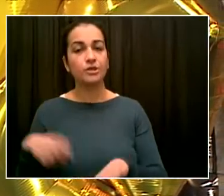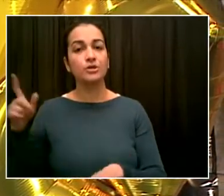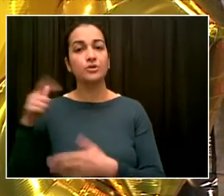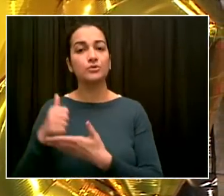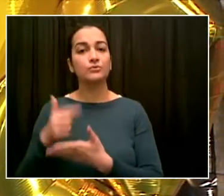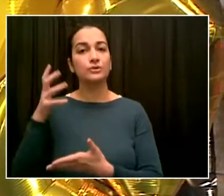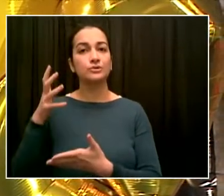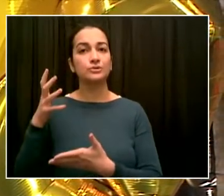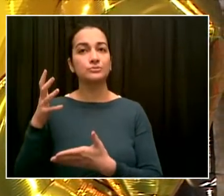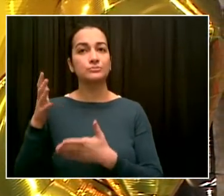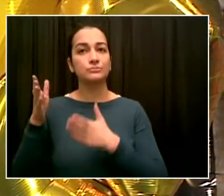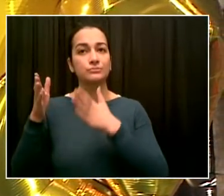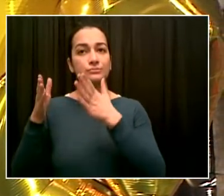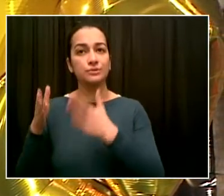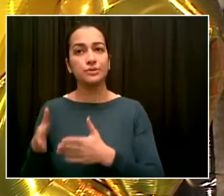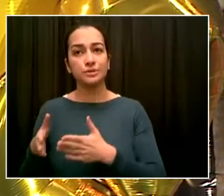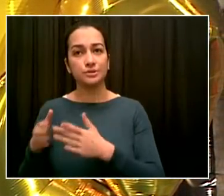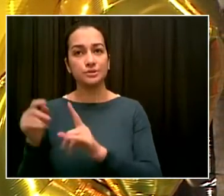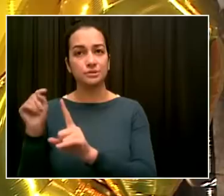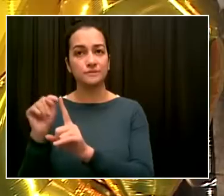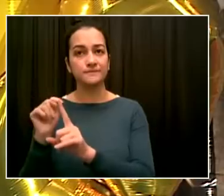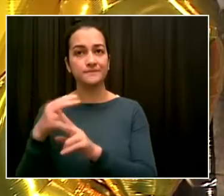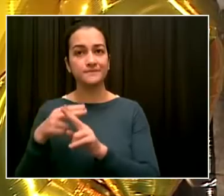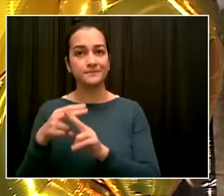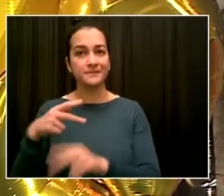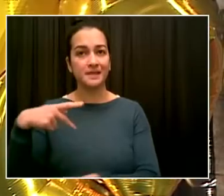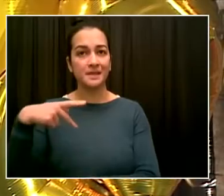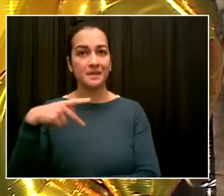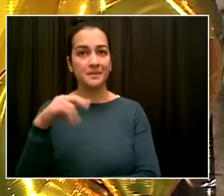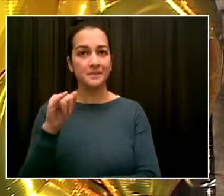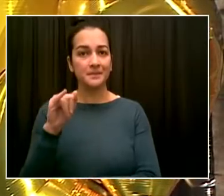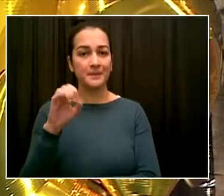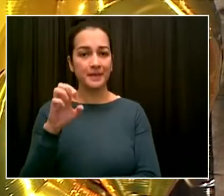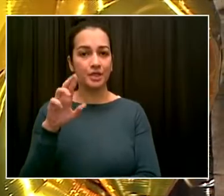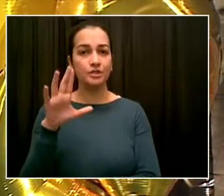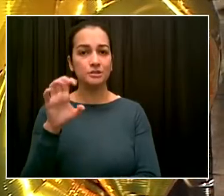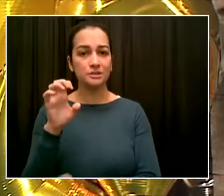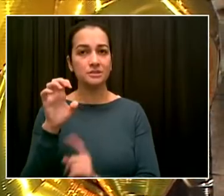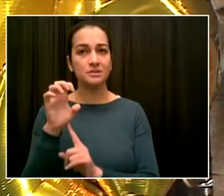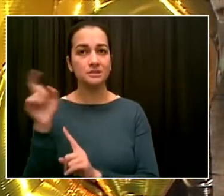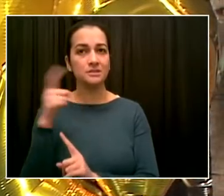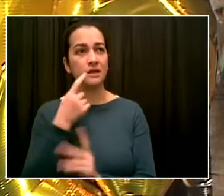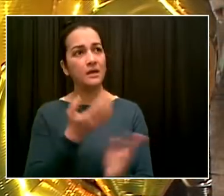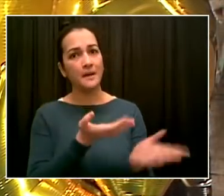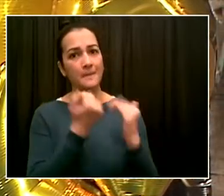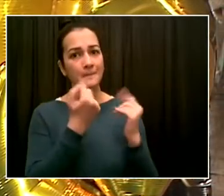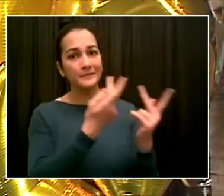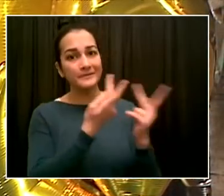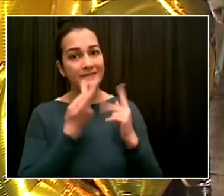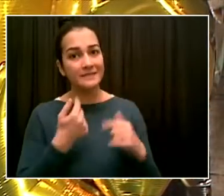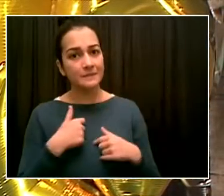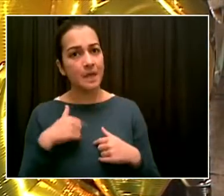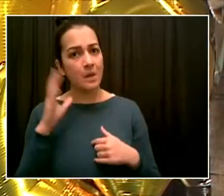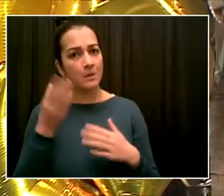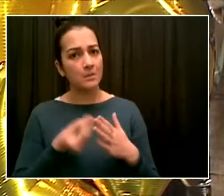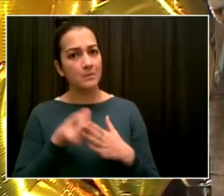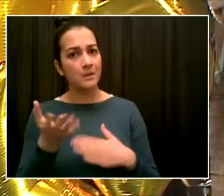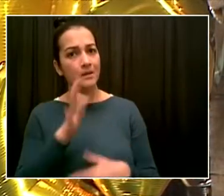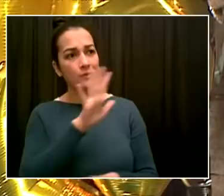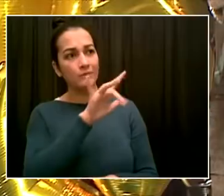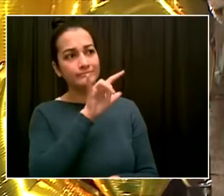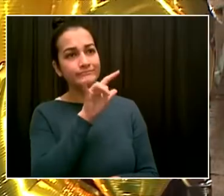be handled? Look, I think with anything like that, it's just important to show how it was handled.